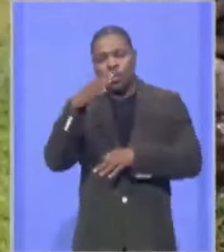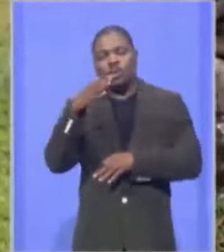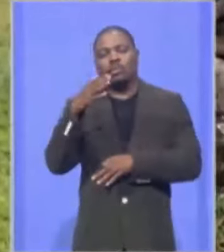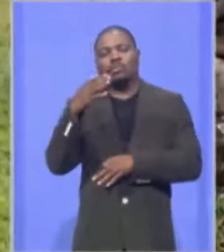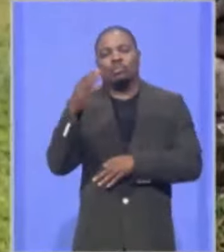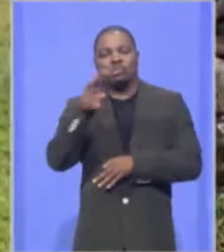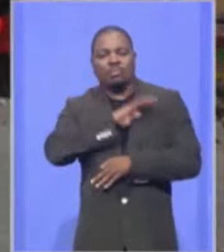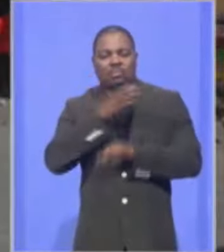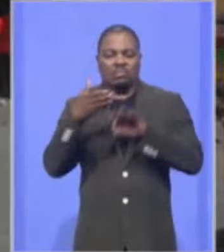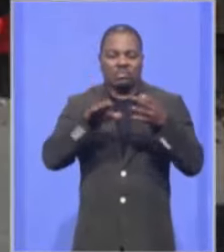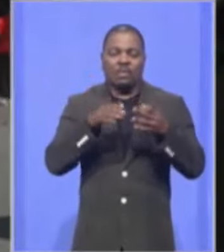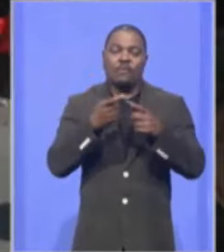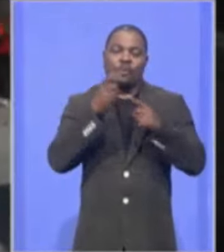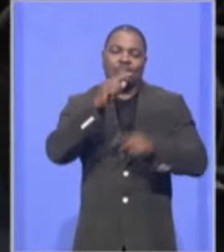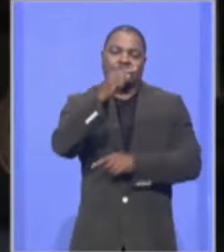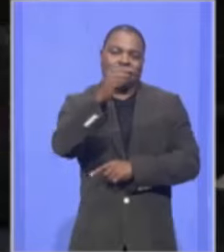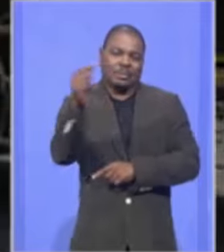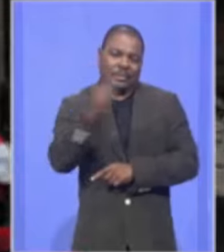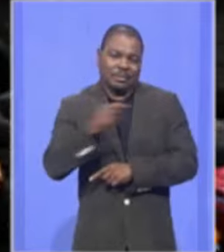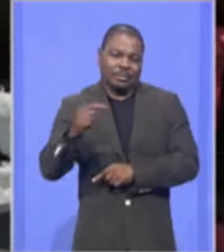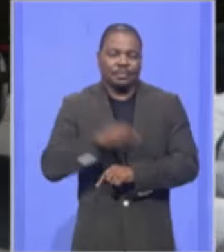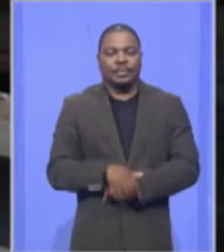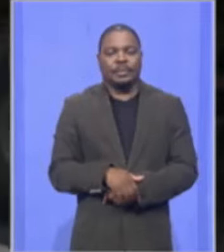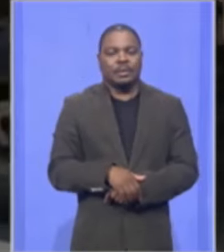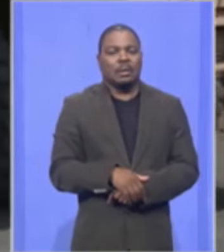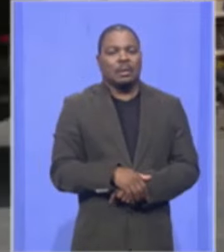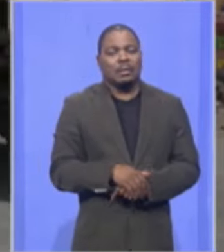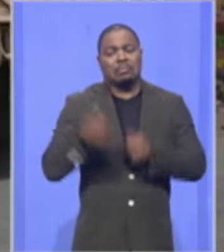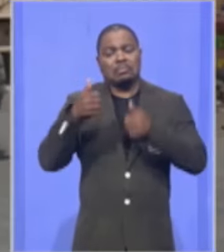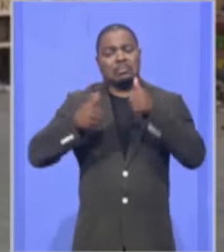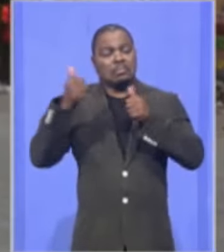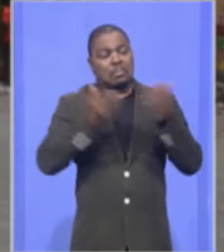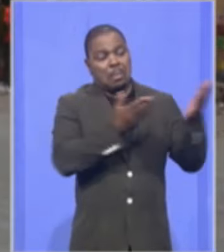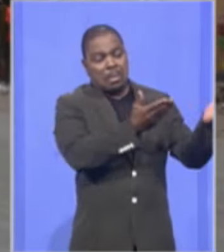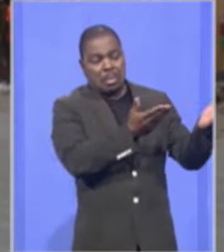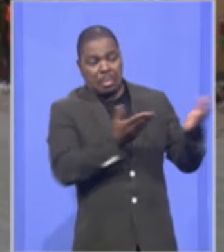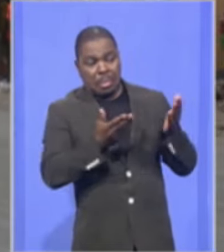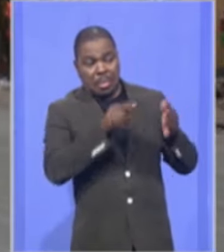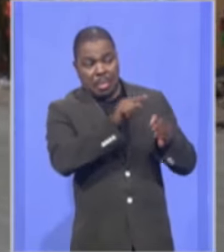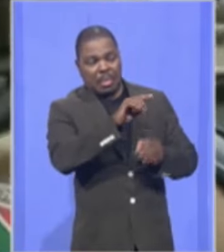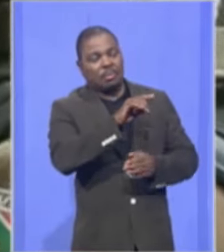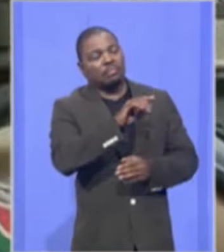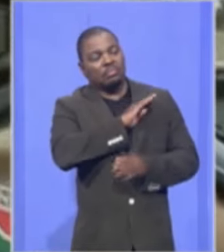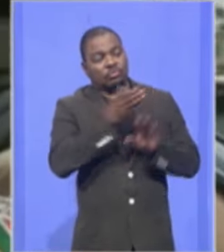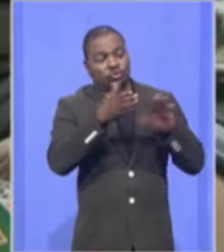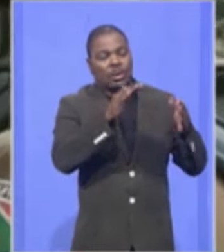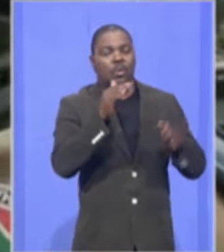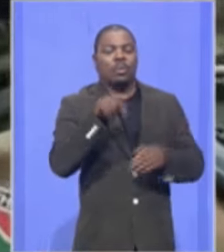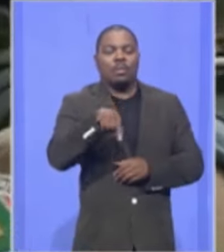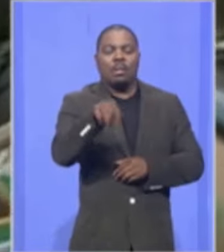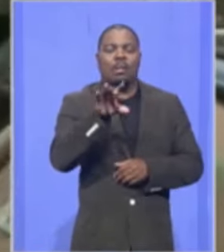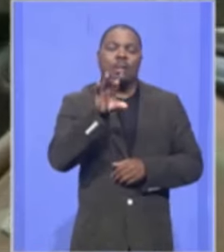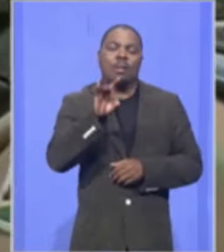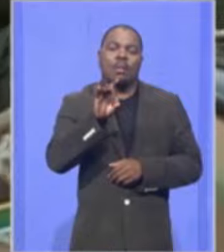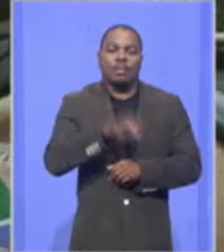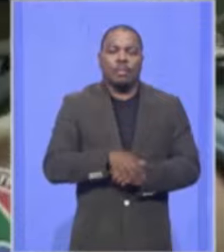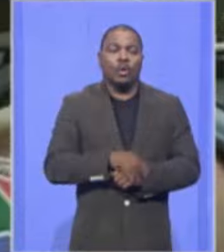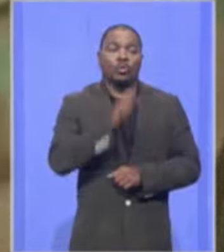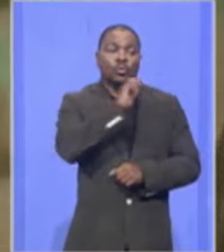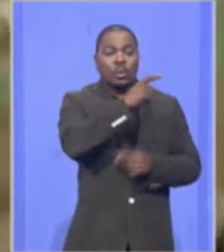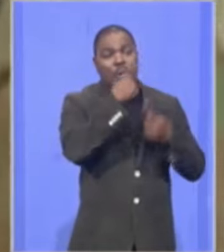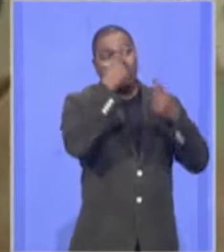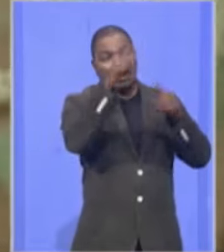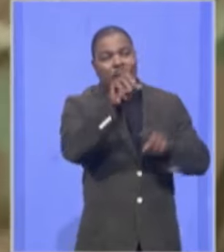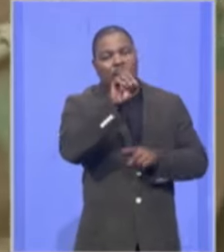Tanzania. Batlhankedi ba solofetse go amogela Masaledi ao ka la bobedi. Masole a na rometswe go tsepamisa maemo kwa kgaolong